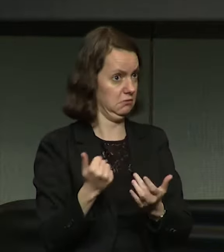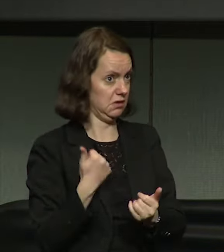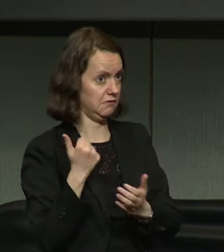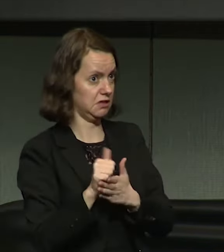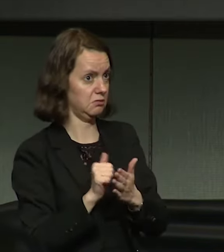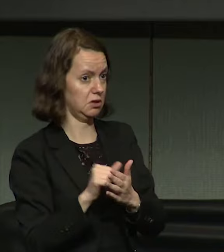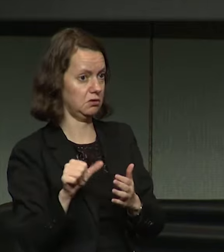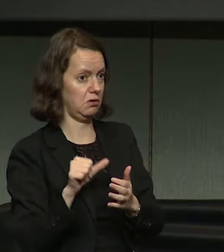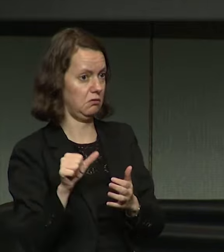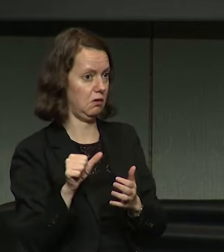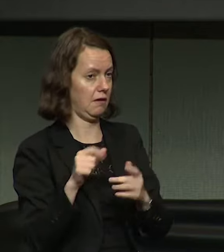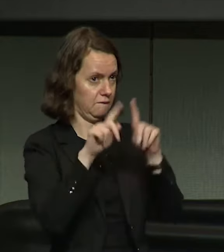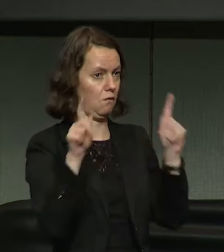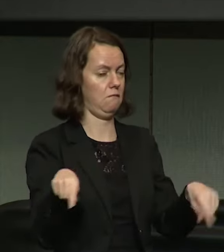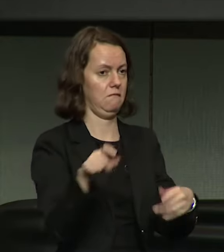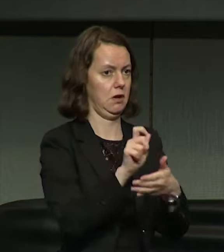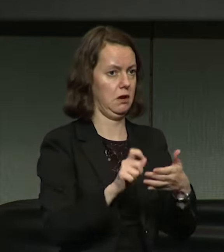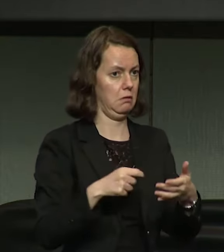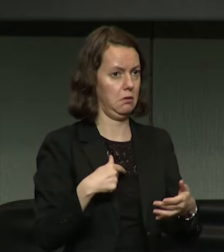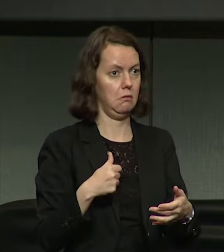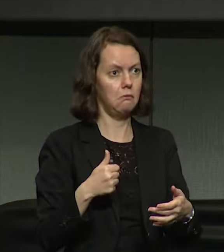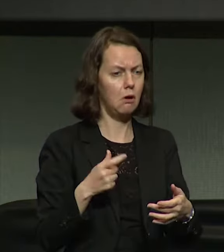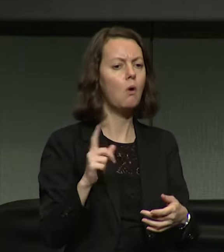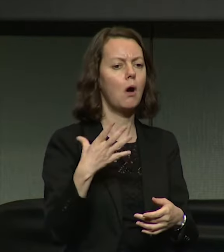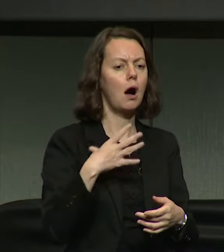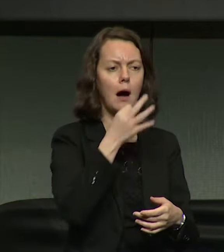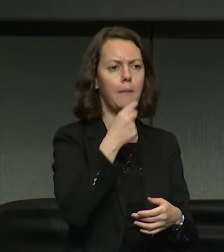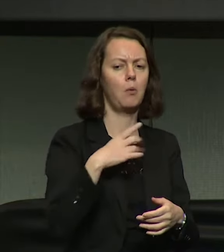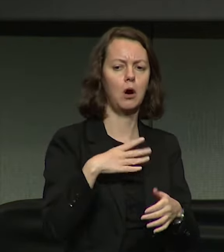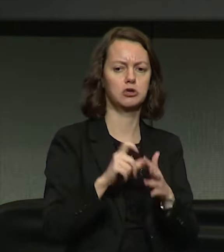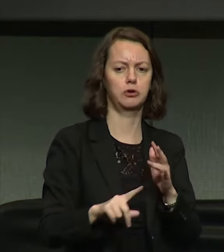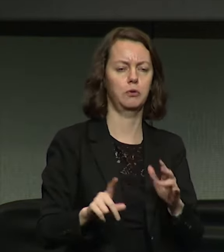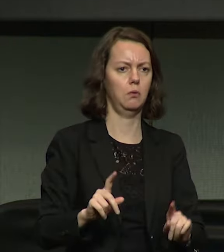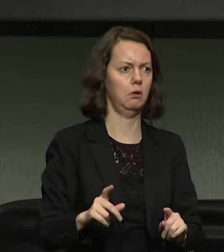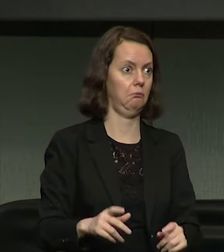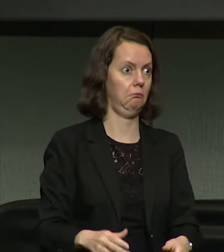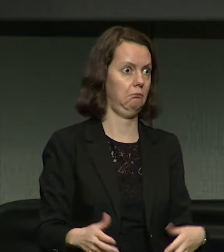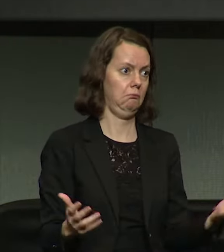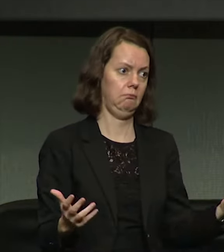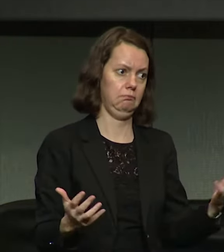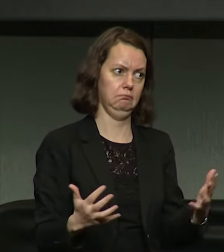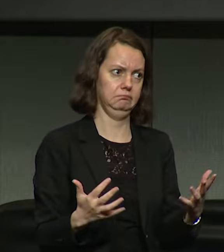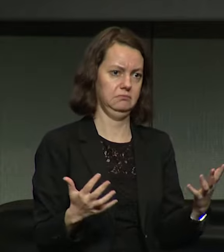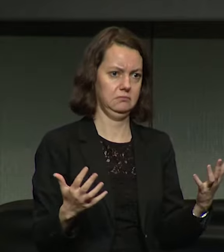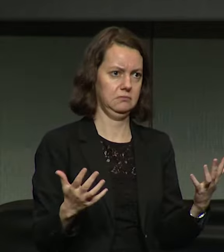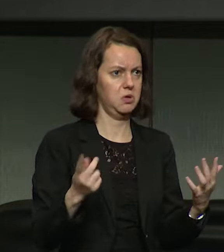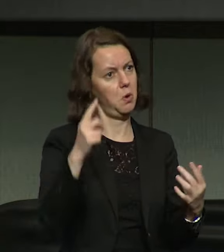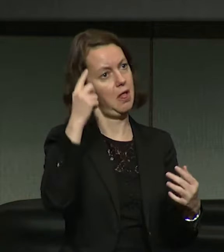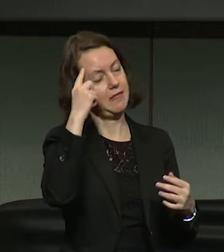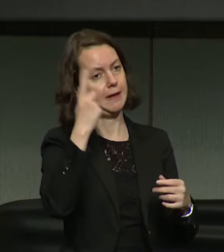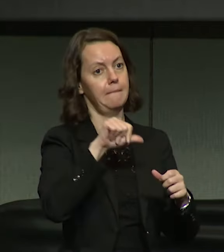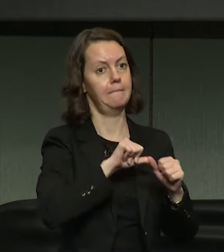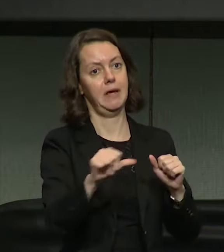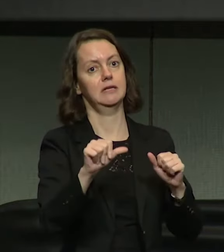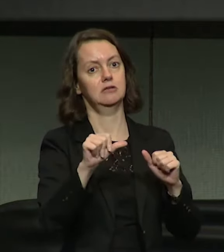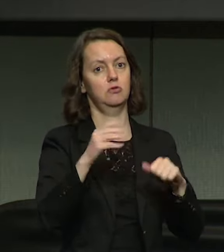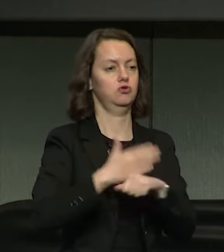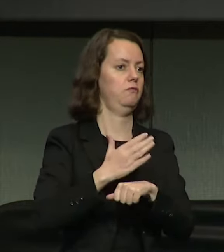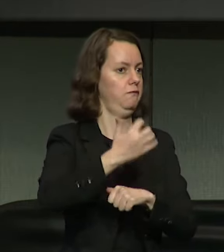said, so we should fill in a form for you. So he says, what do you want to do? I said, I don't know. I said, what do you think would be the best